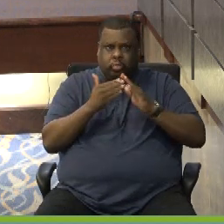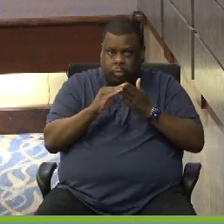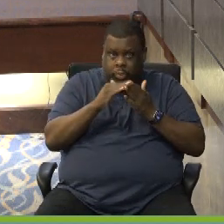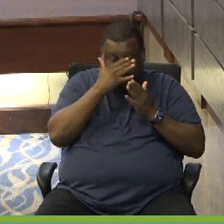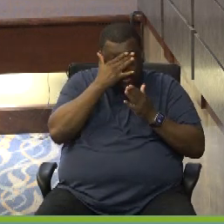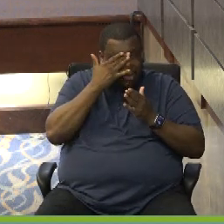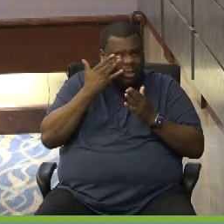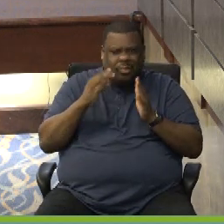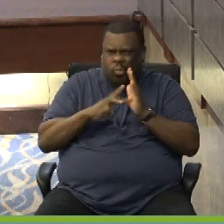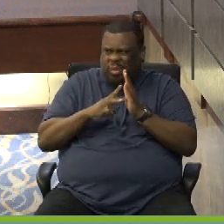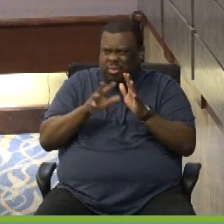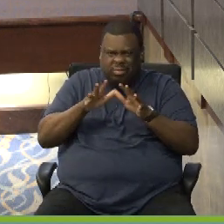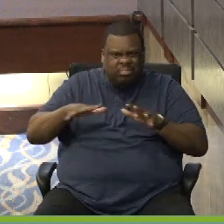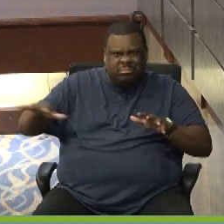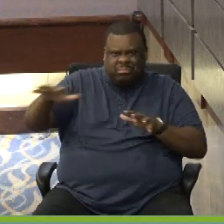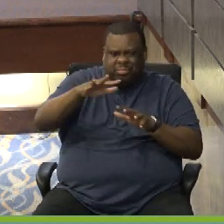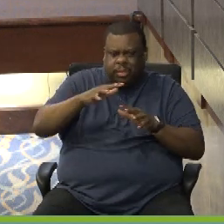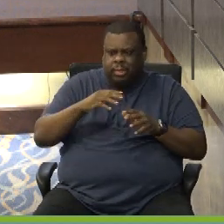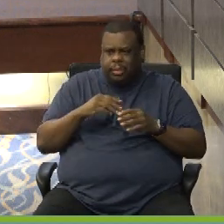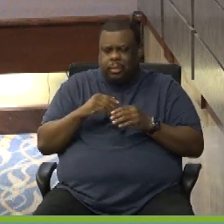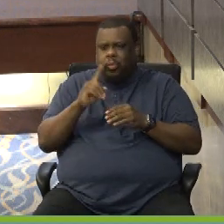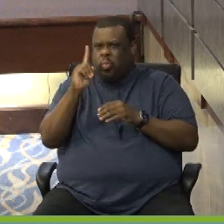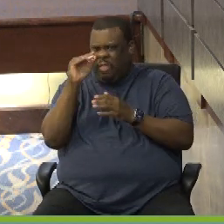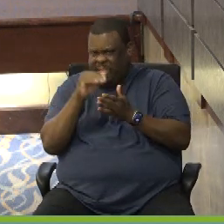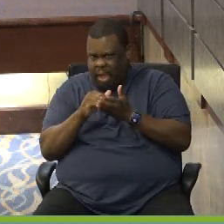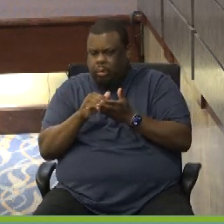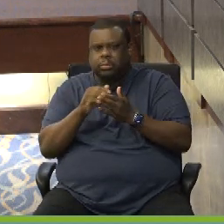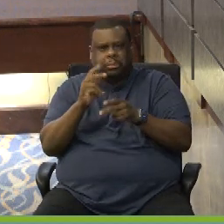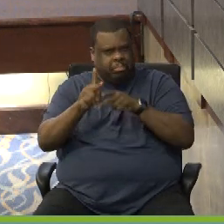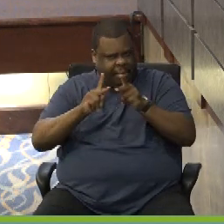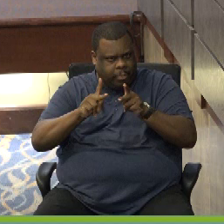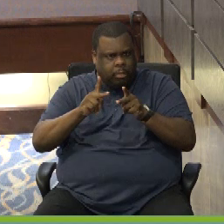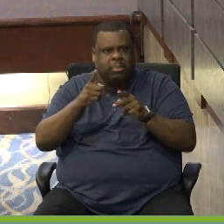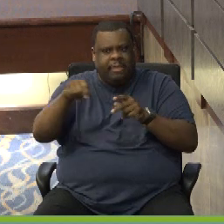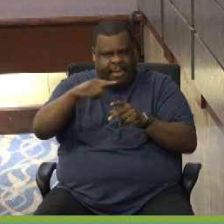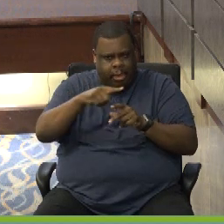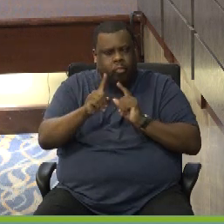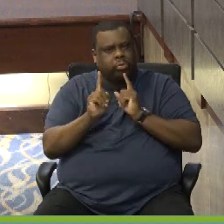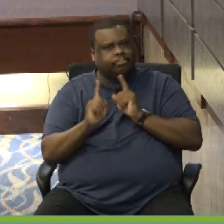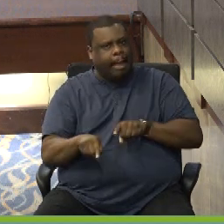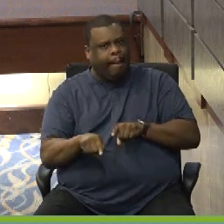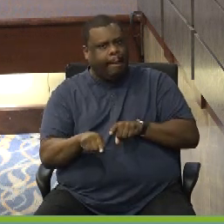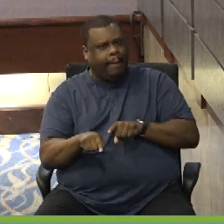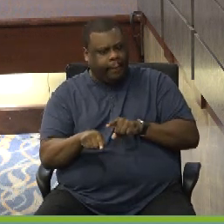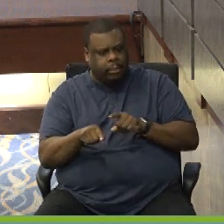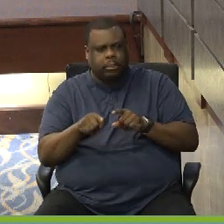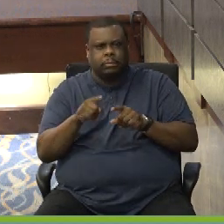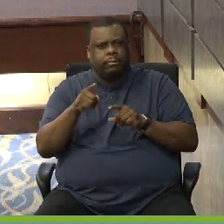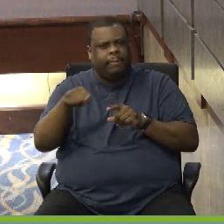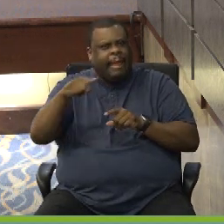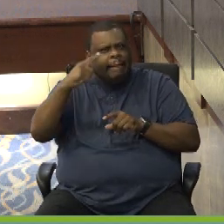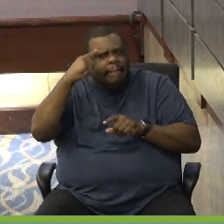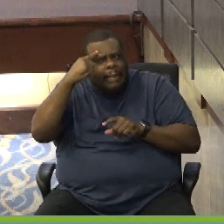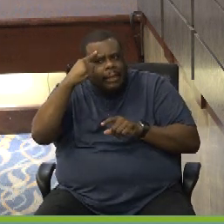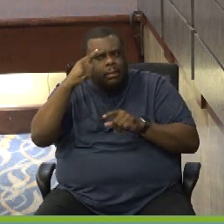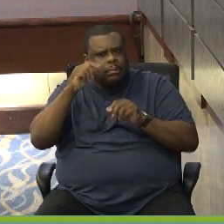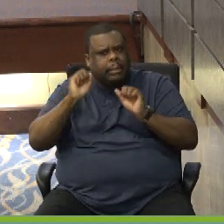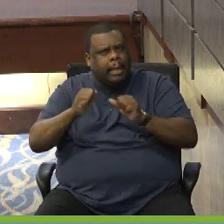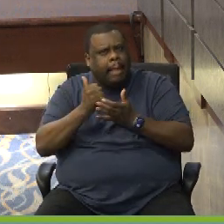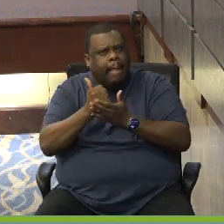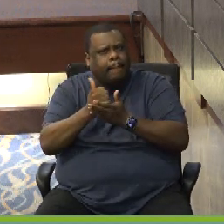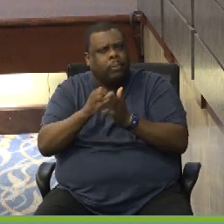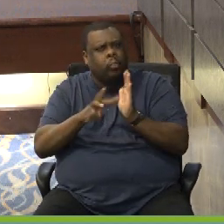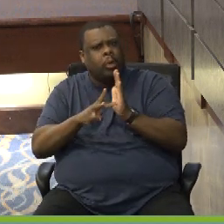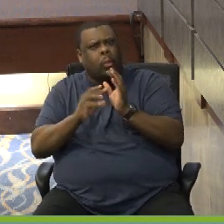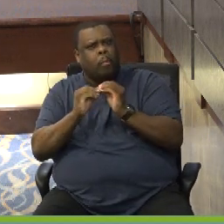survey, which we're pleased to have had over 1,000 responses, and that really was the community at large, including residents,